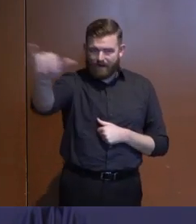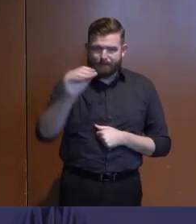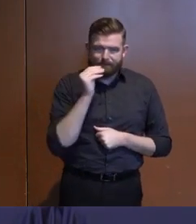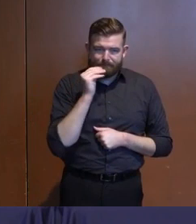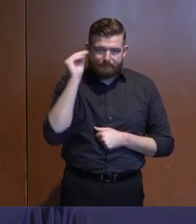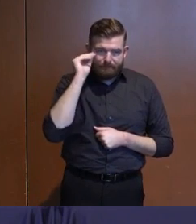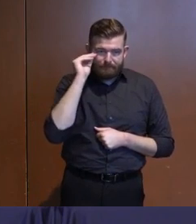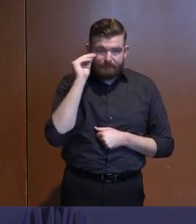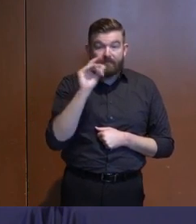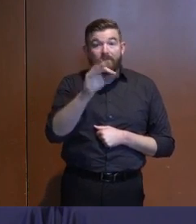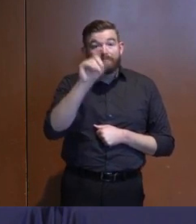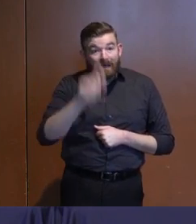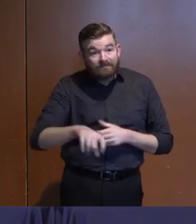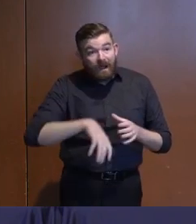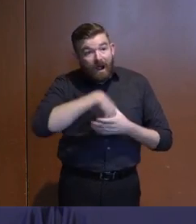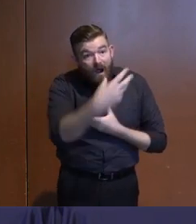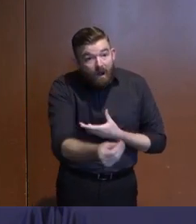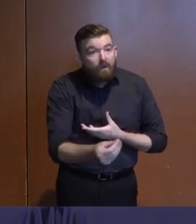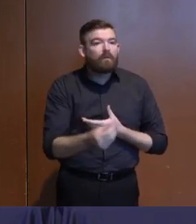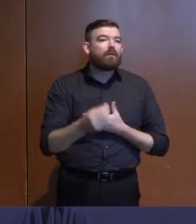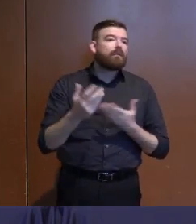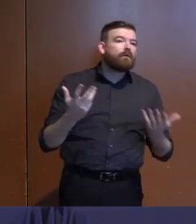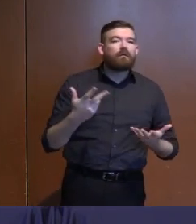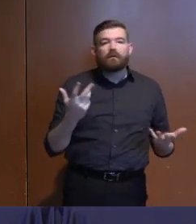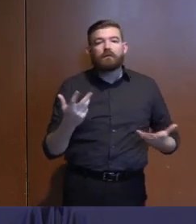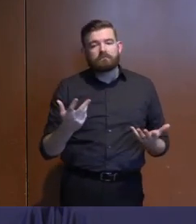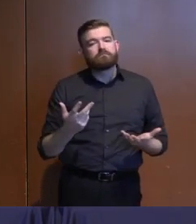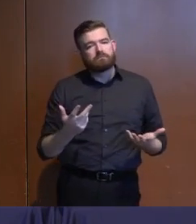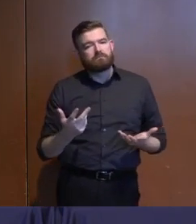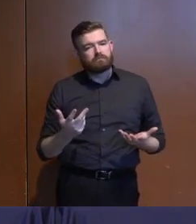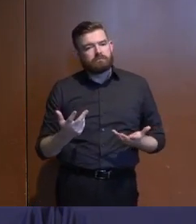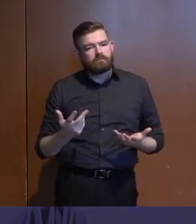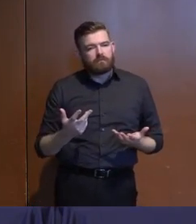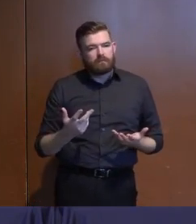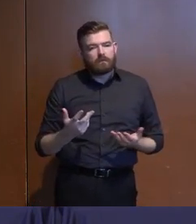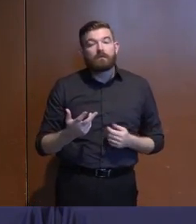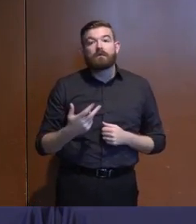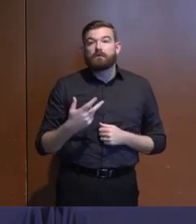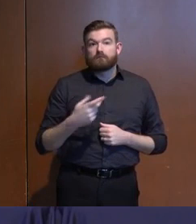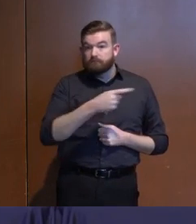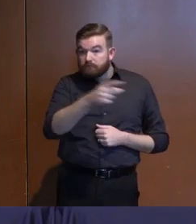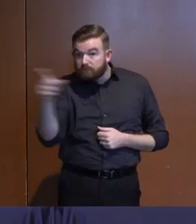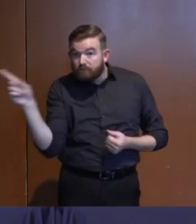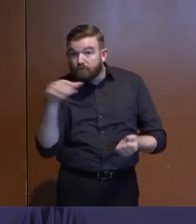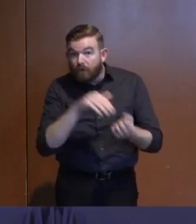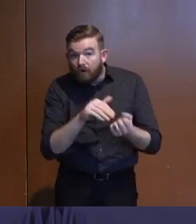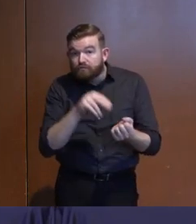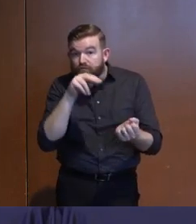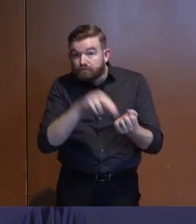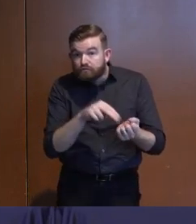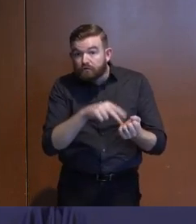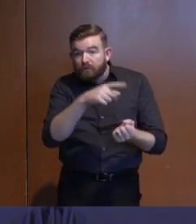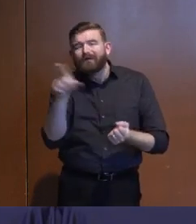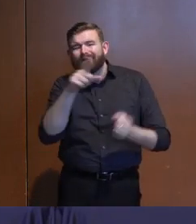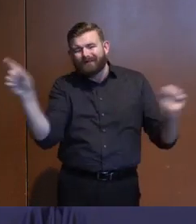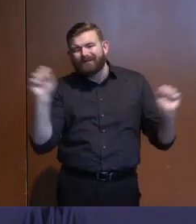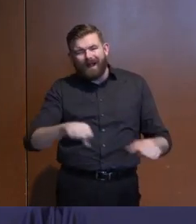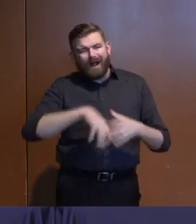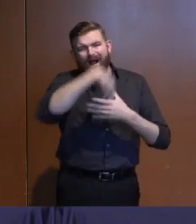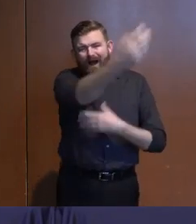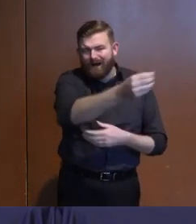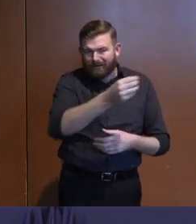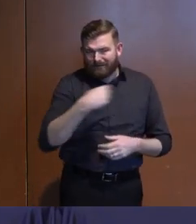need you on the front lines helping us respond to this crisis in whichever way we have asked you to help. For everybody